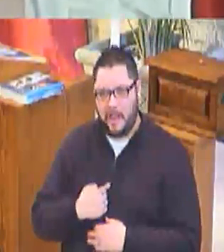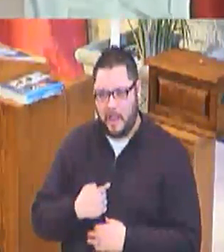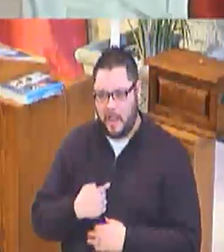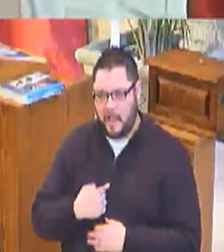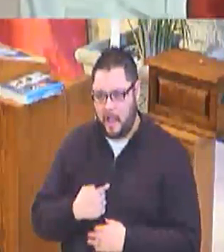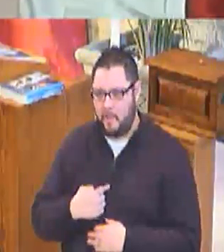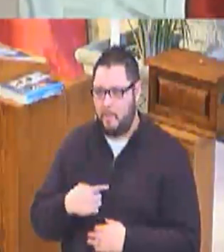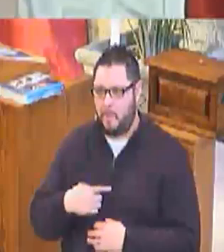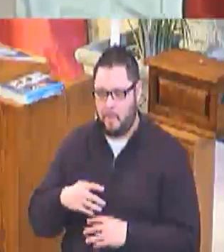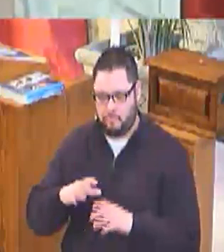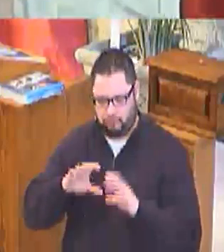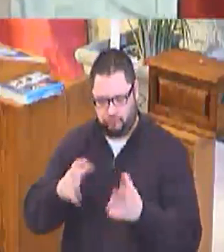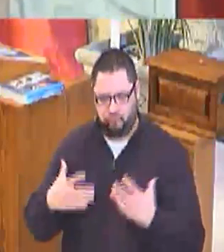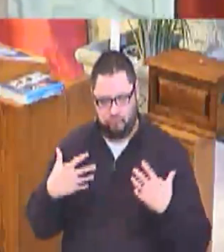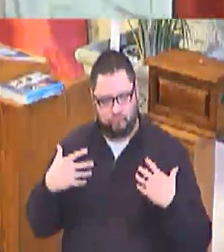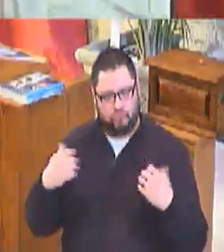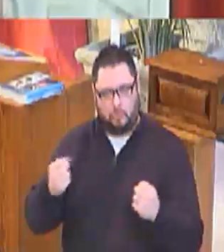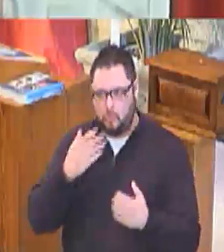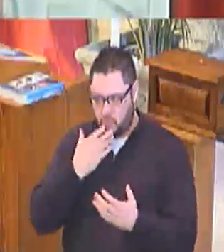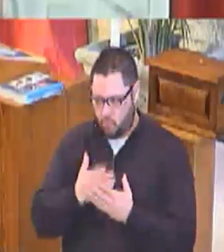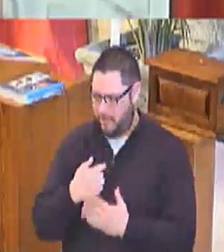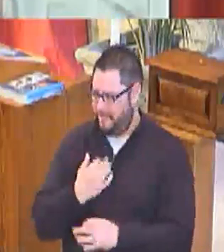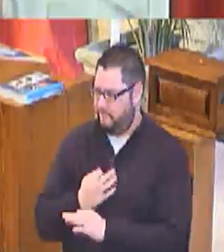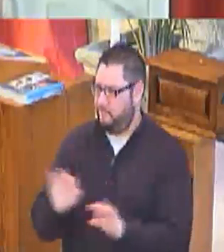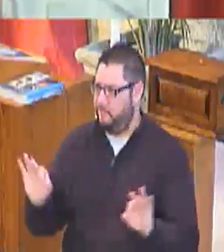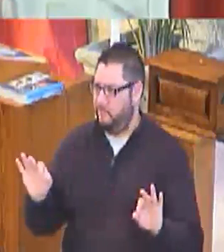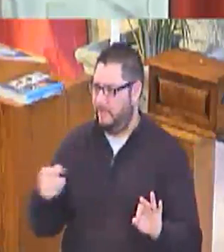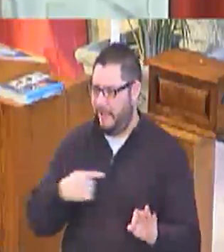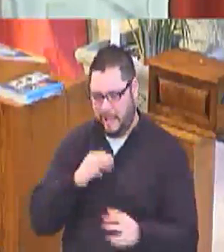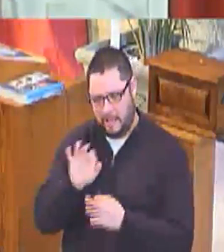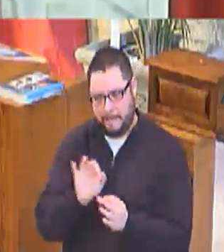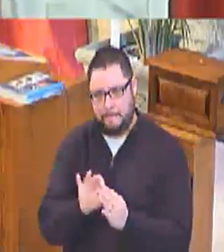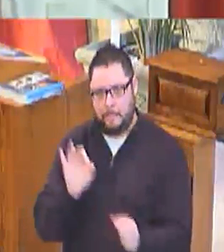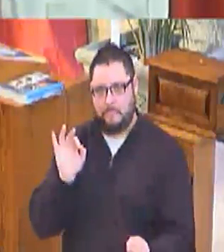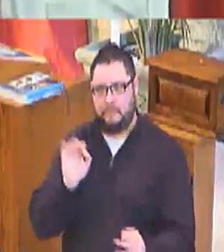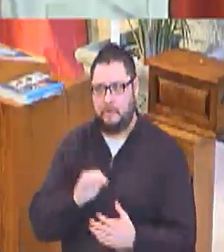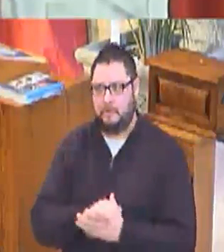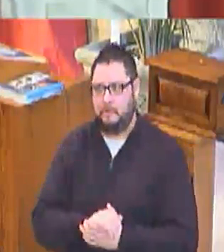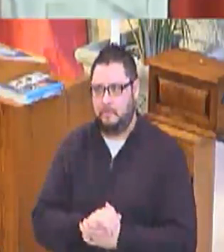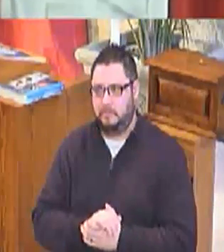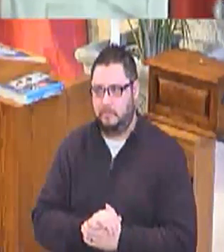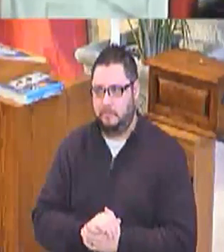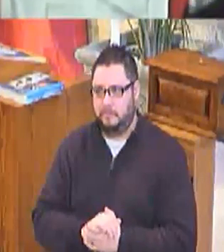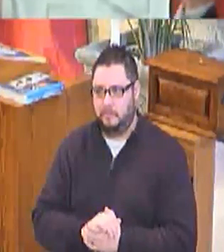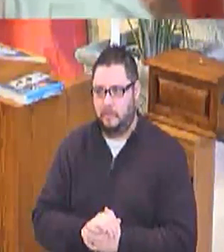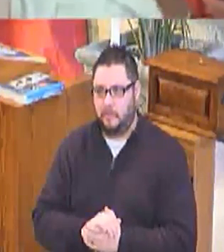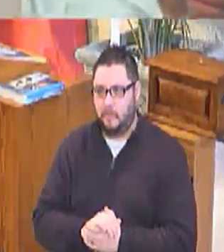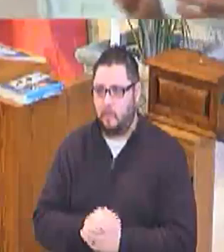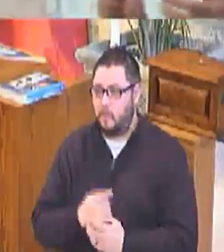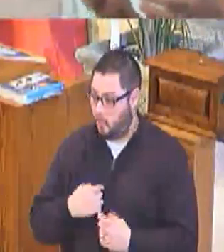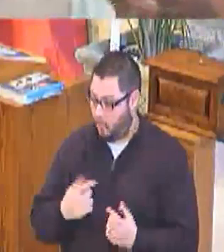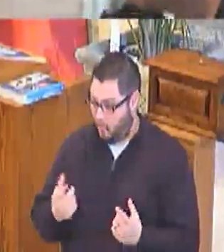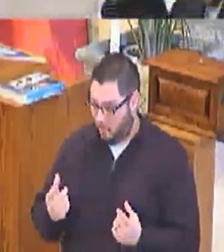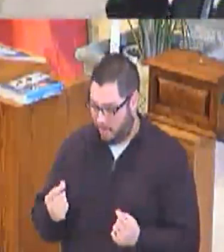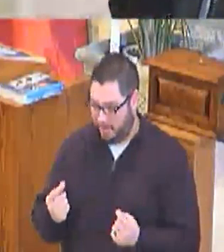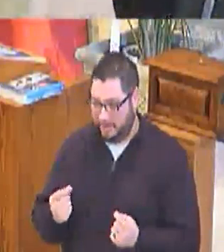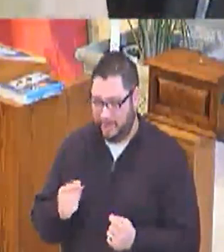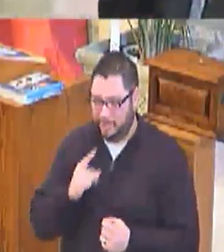whole and well and free. I am perfect. What I do is